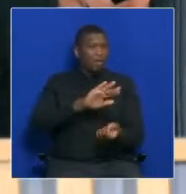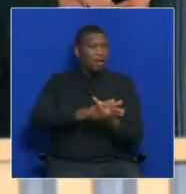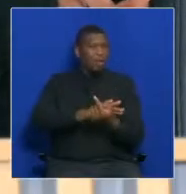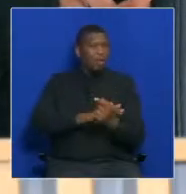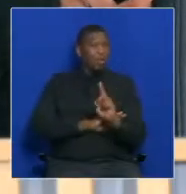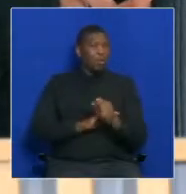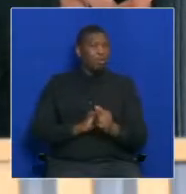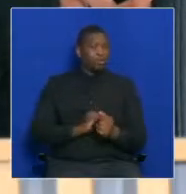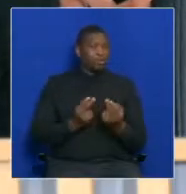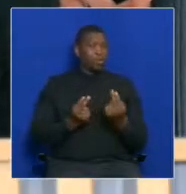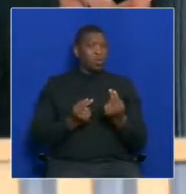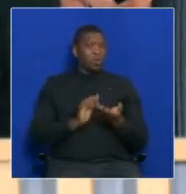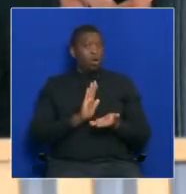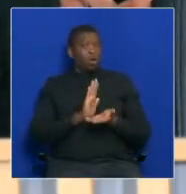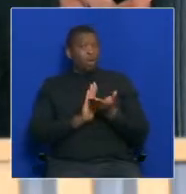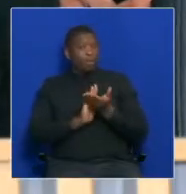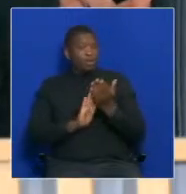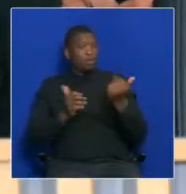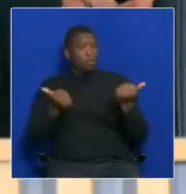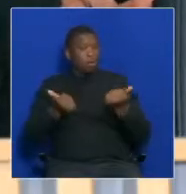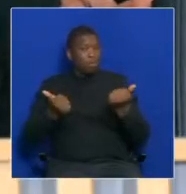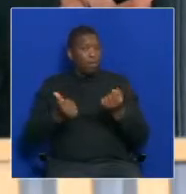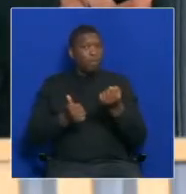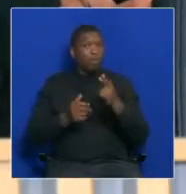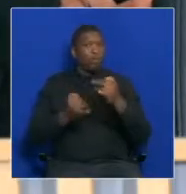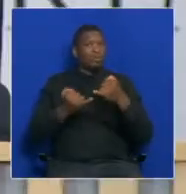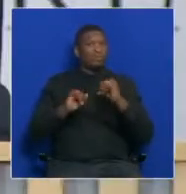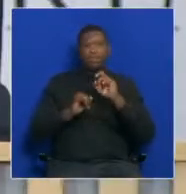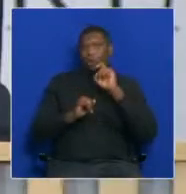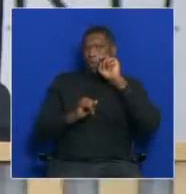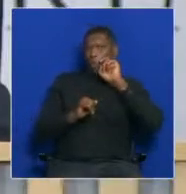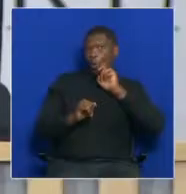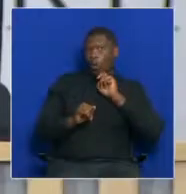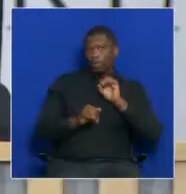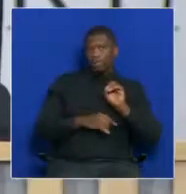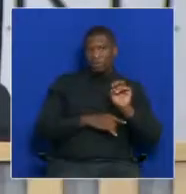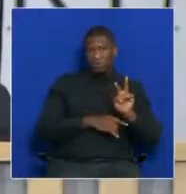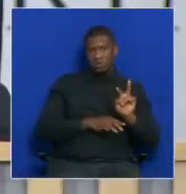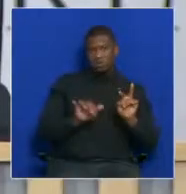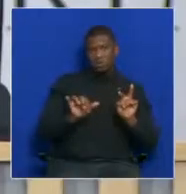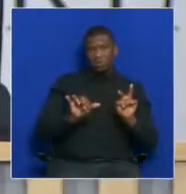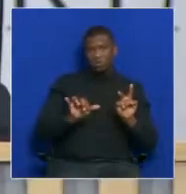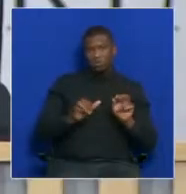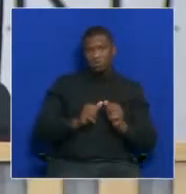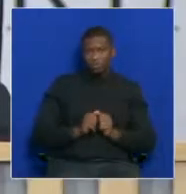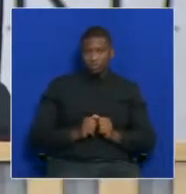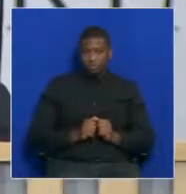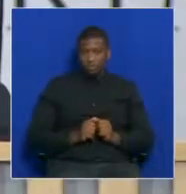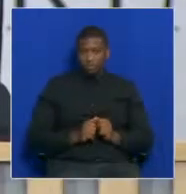version, or you still, to your knowledge, at version 2 that's supposed to be applied?